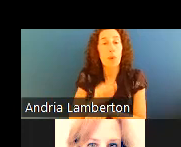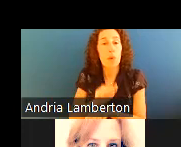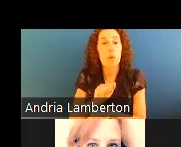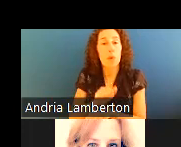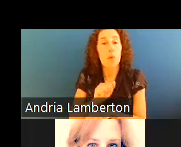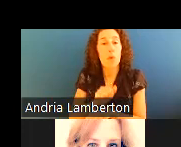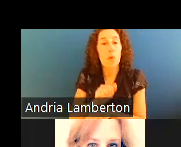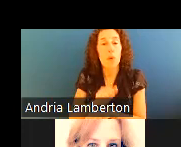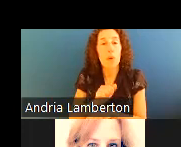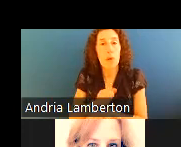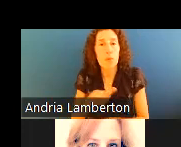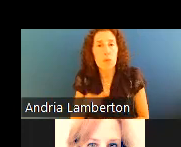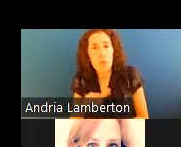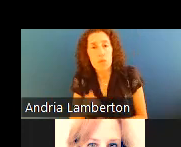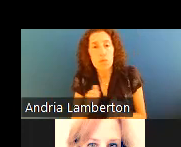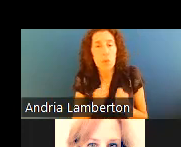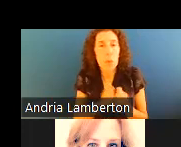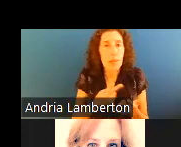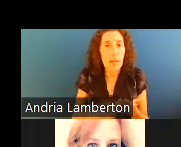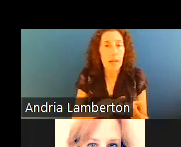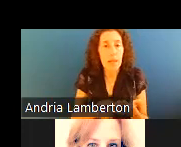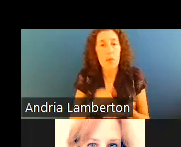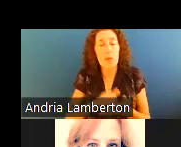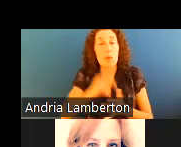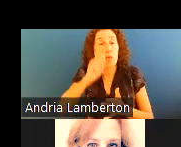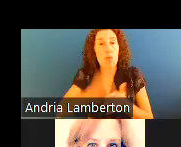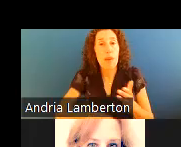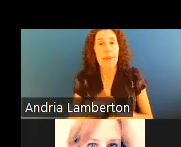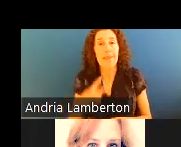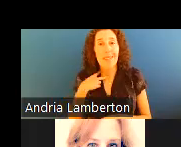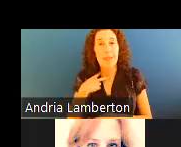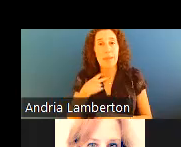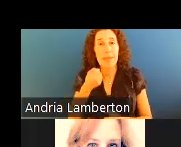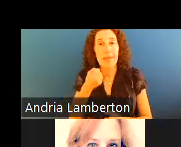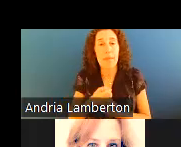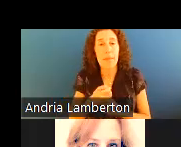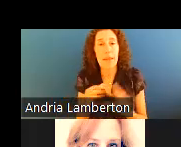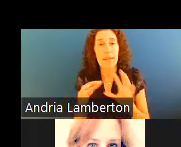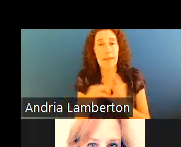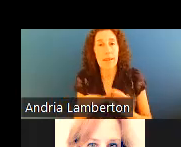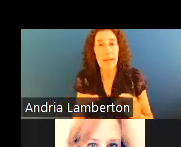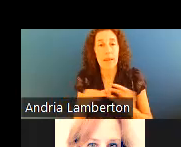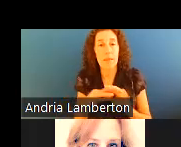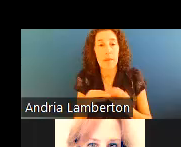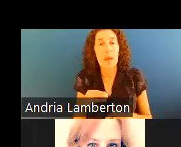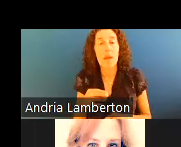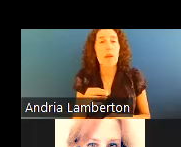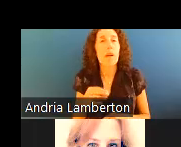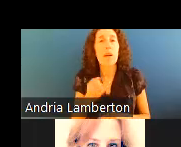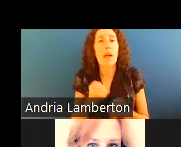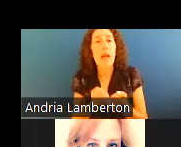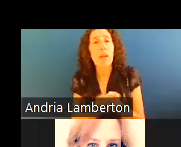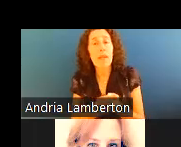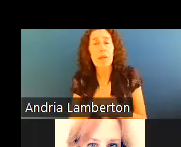think about what they want to say to the judge and how to say it. It's important, of course, that you don't just write the victim impact statement for